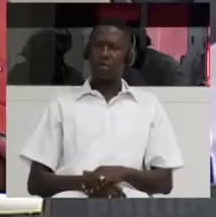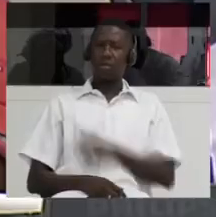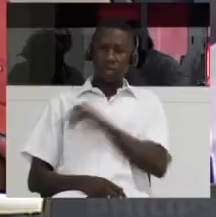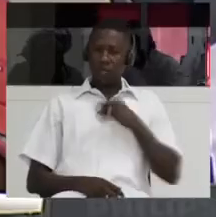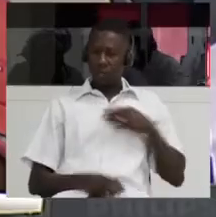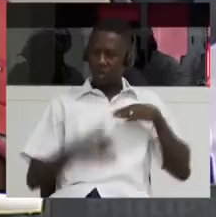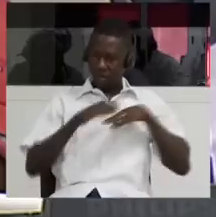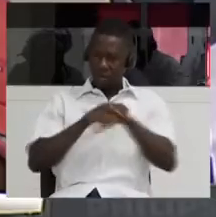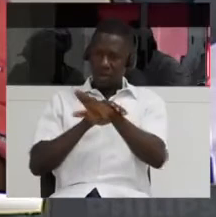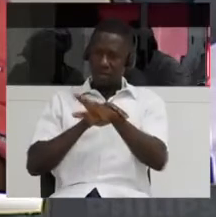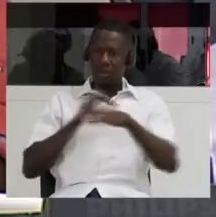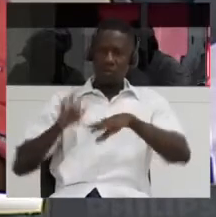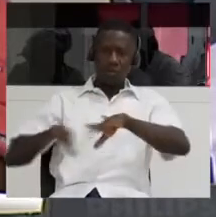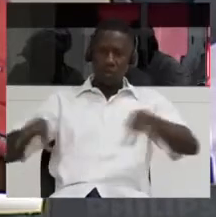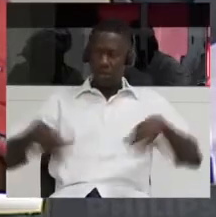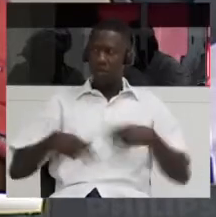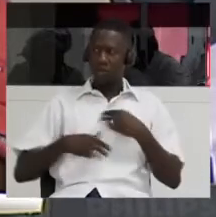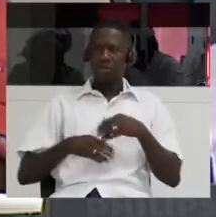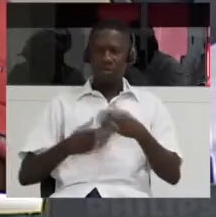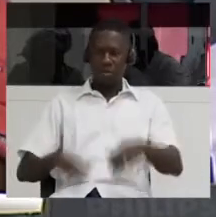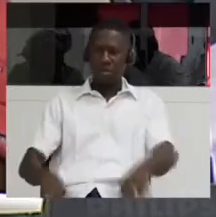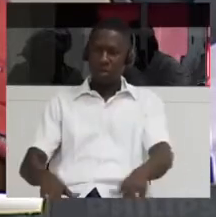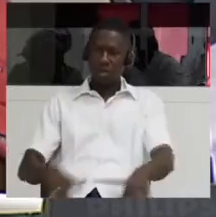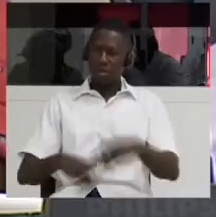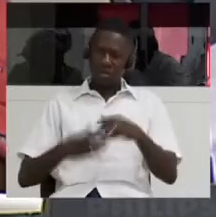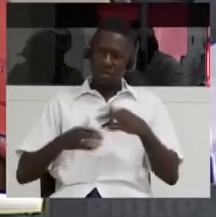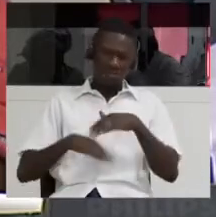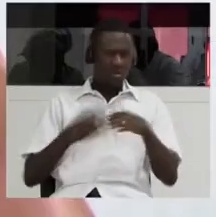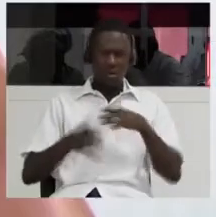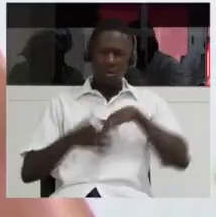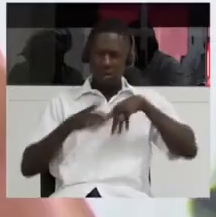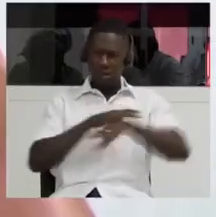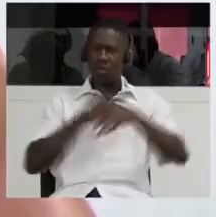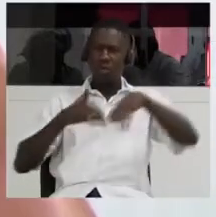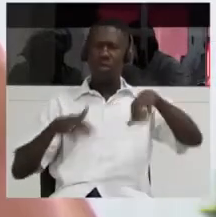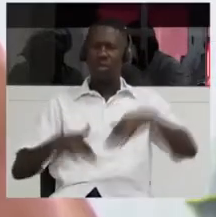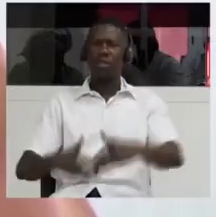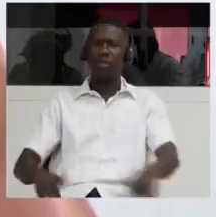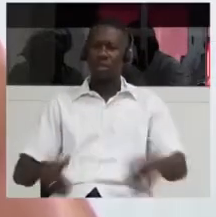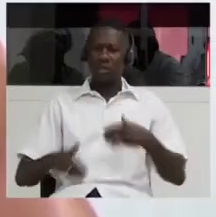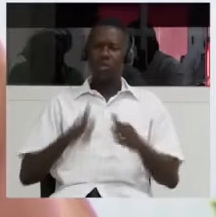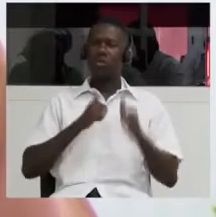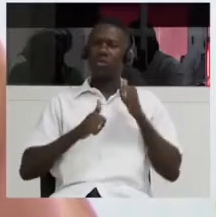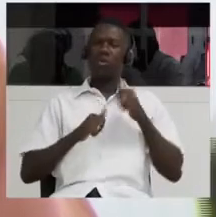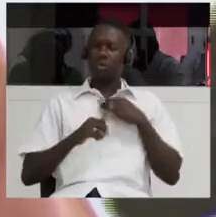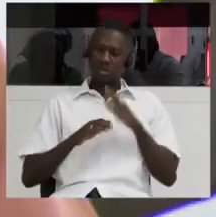the river till around knee level. Maybe they know they cannot continue going, so they surrendered.